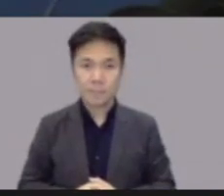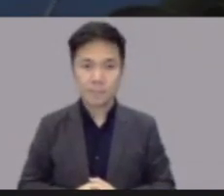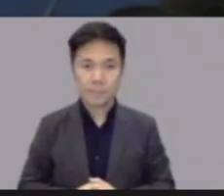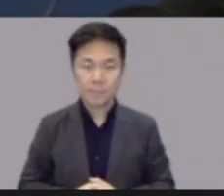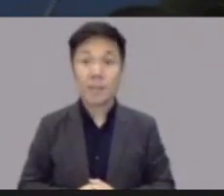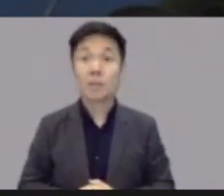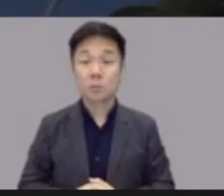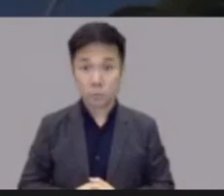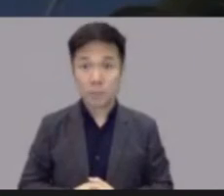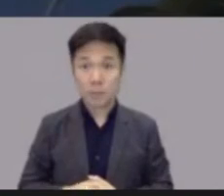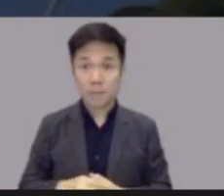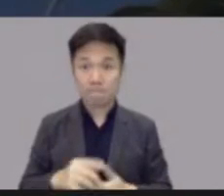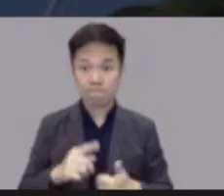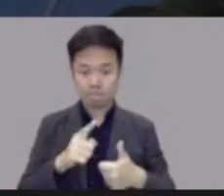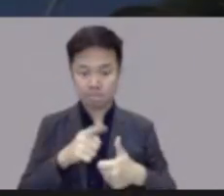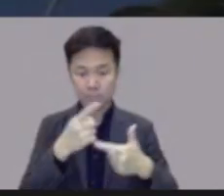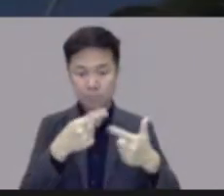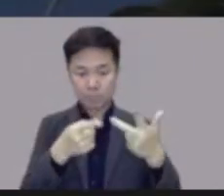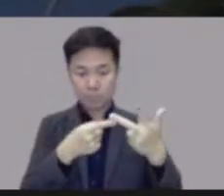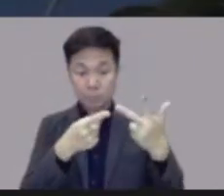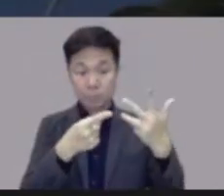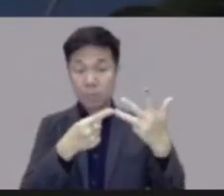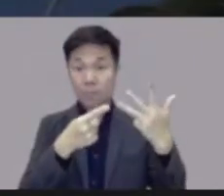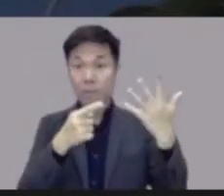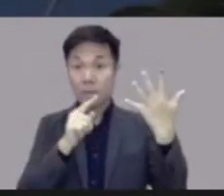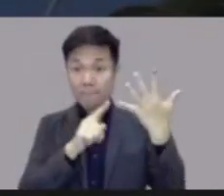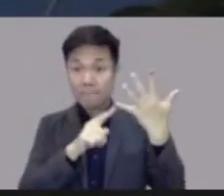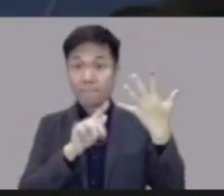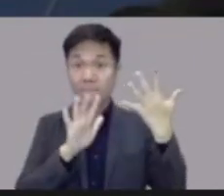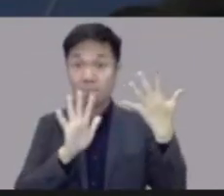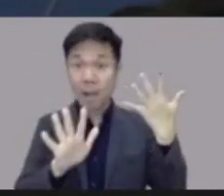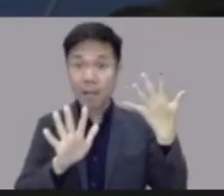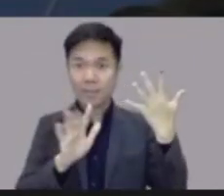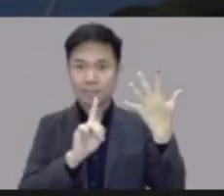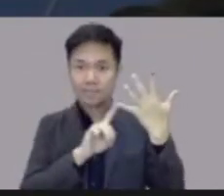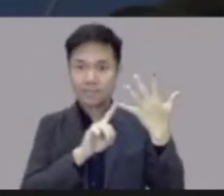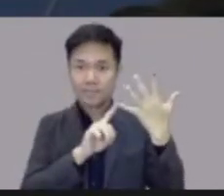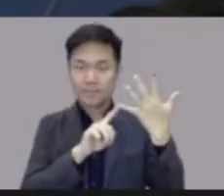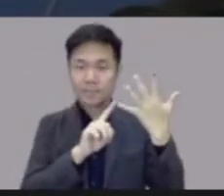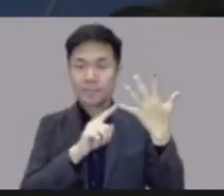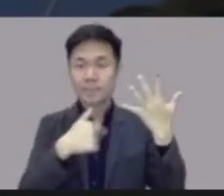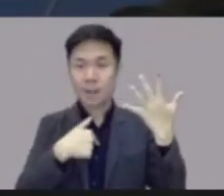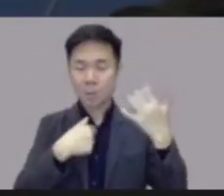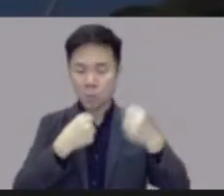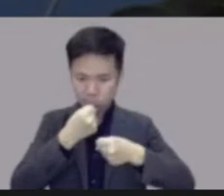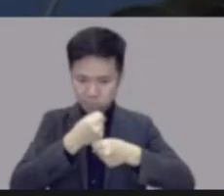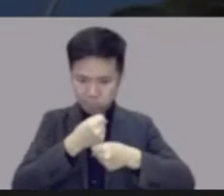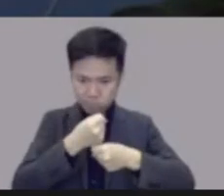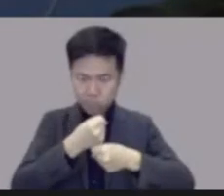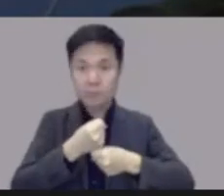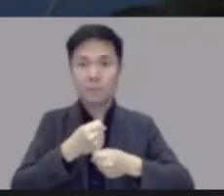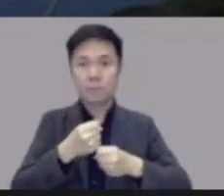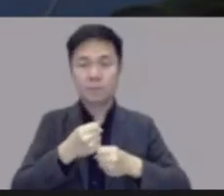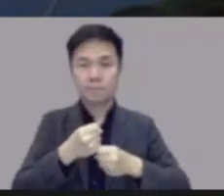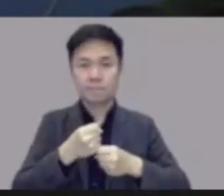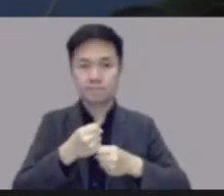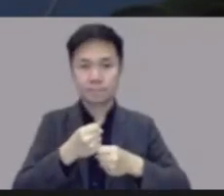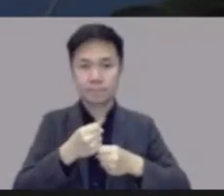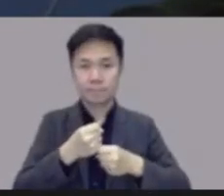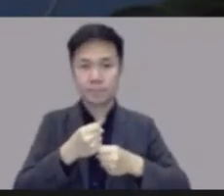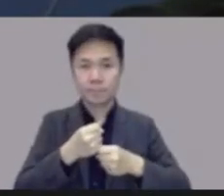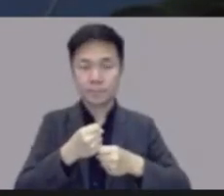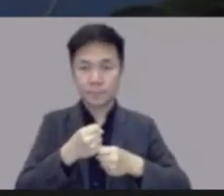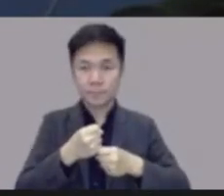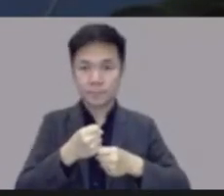Tajikistan so as you might be aware now was pre-approved in in this in